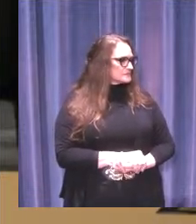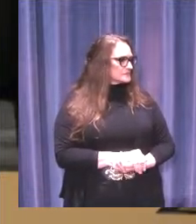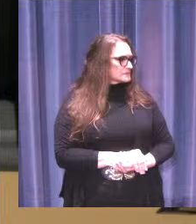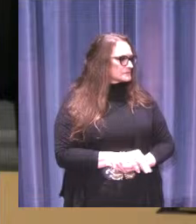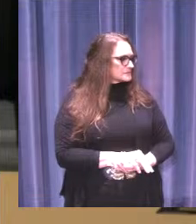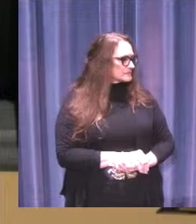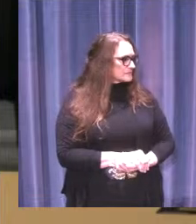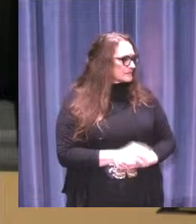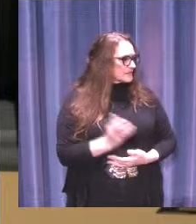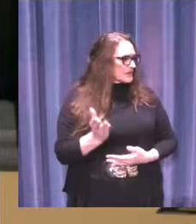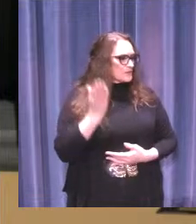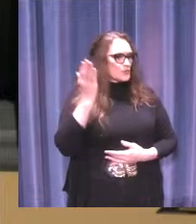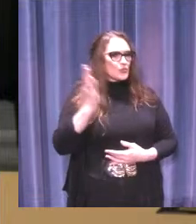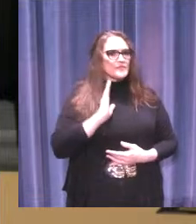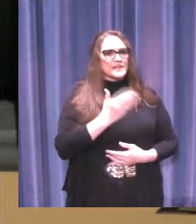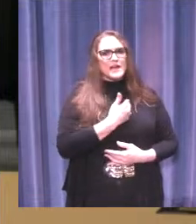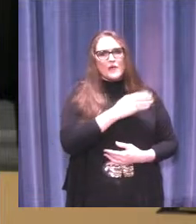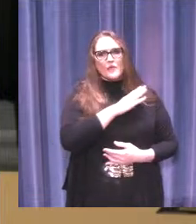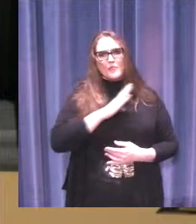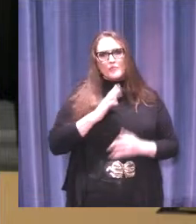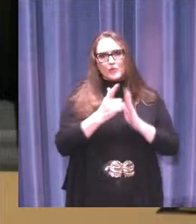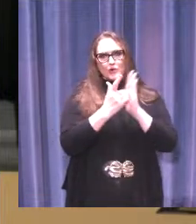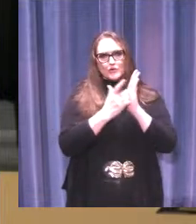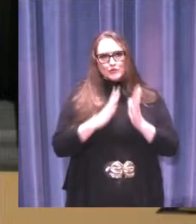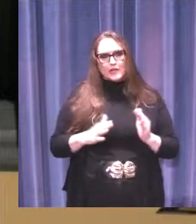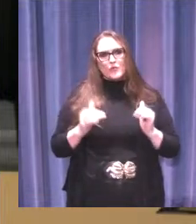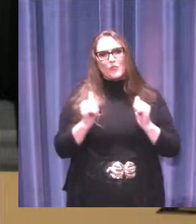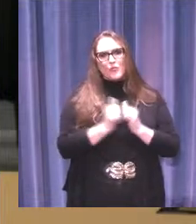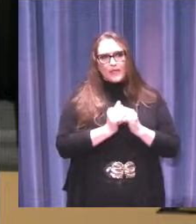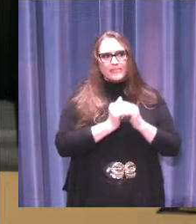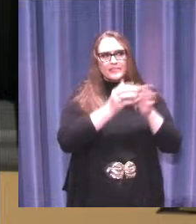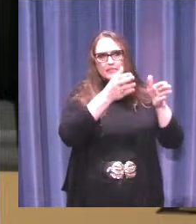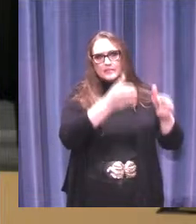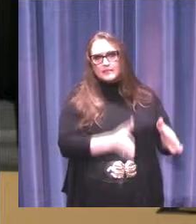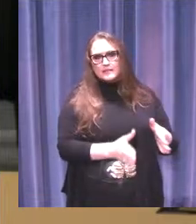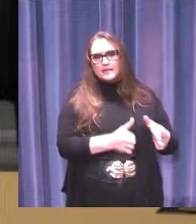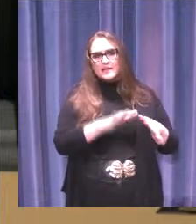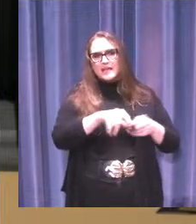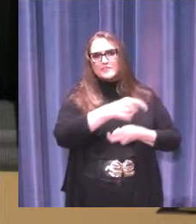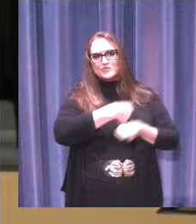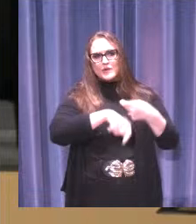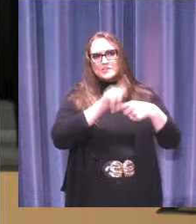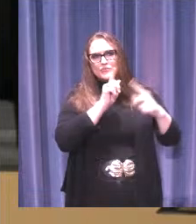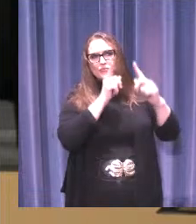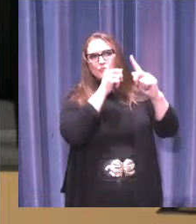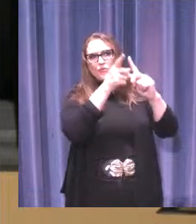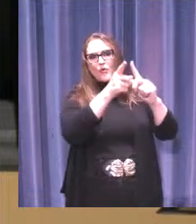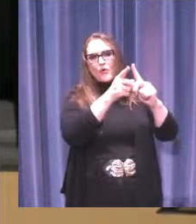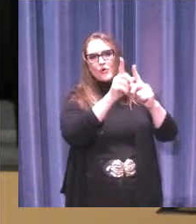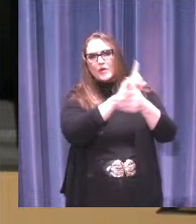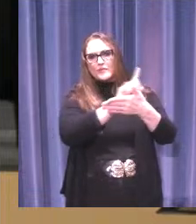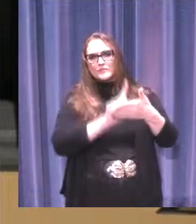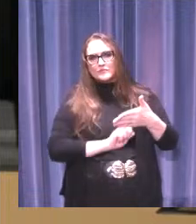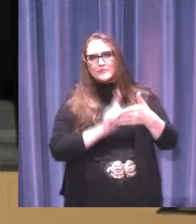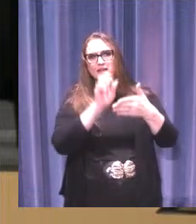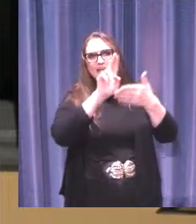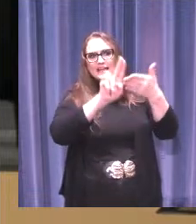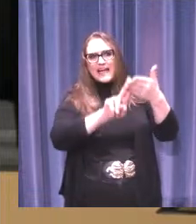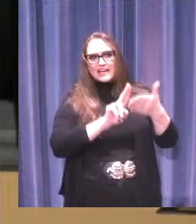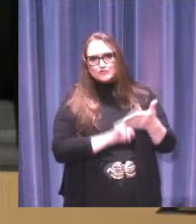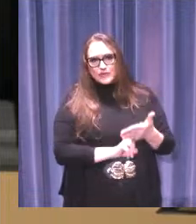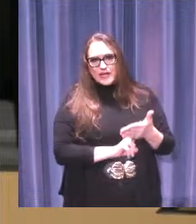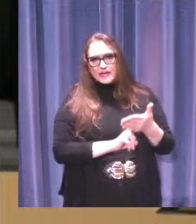Move that our board attorney with parties in this transaction with the goal of drafting a contract